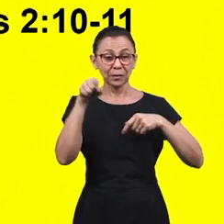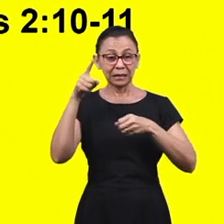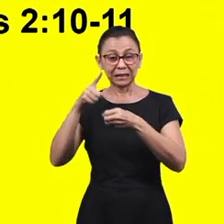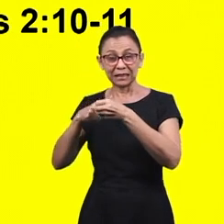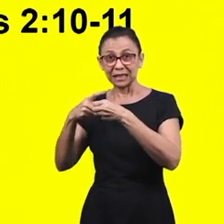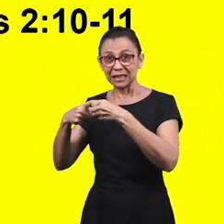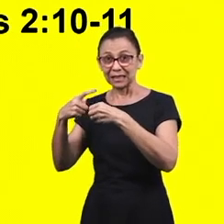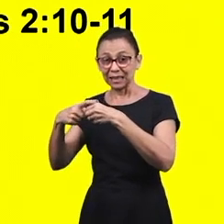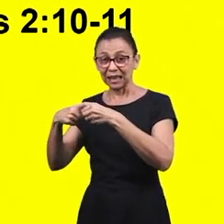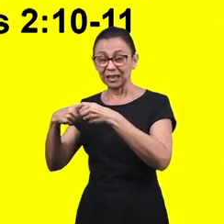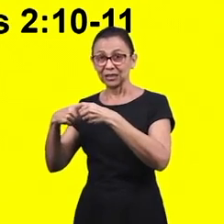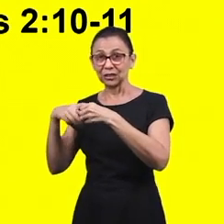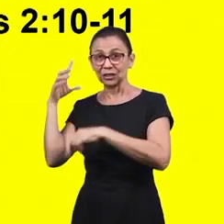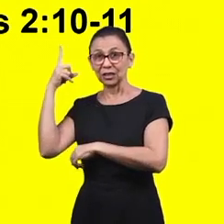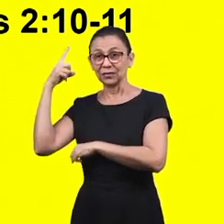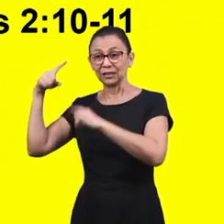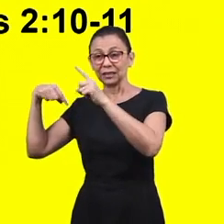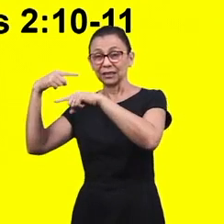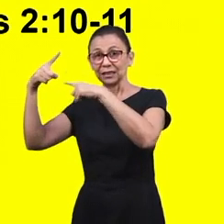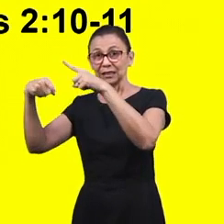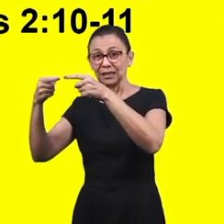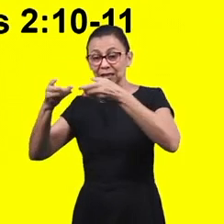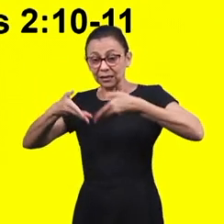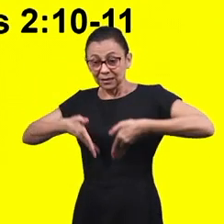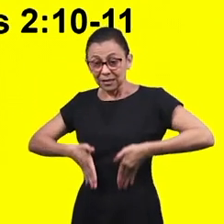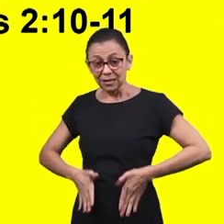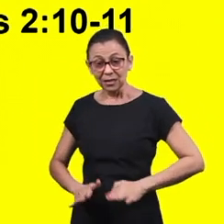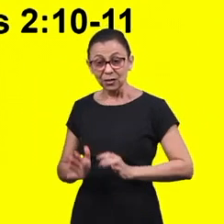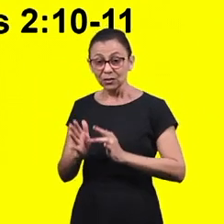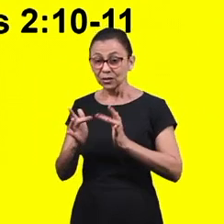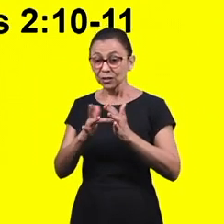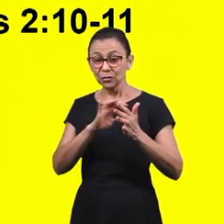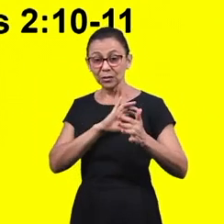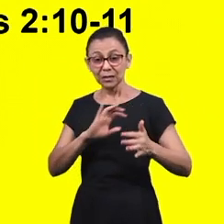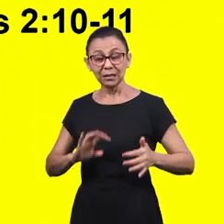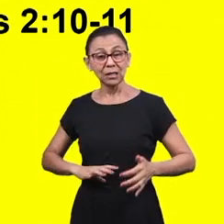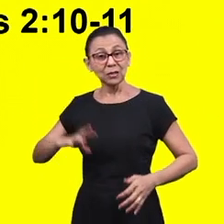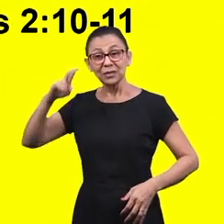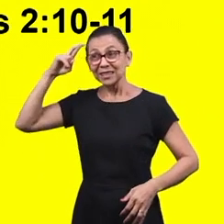this day in the city of David a Savior, who is Christ the Lord."